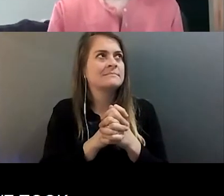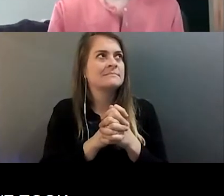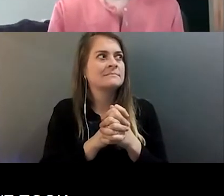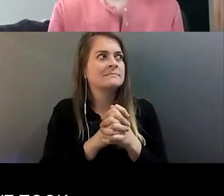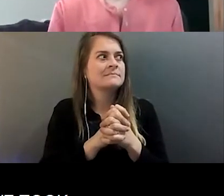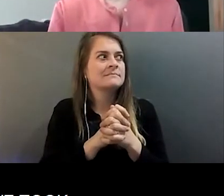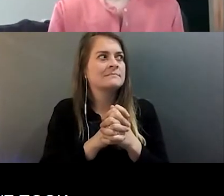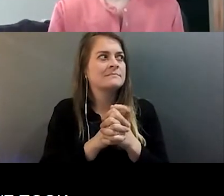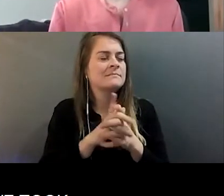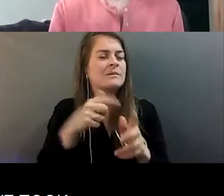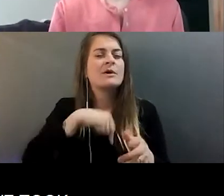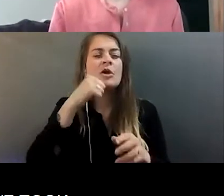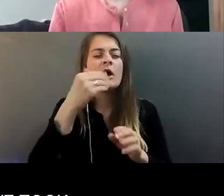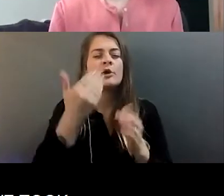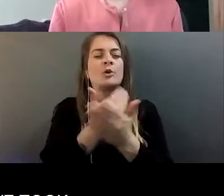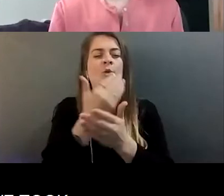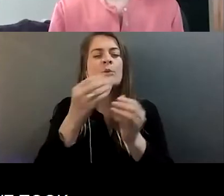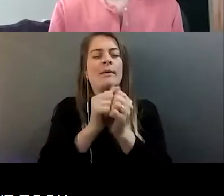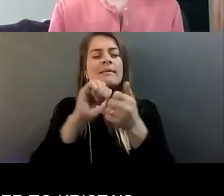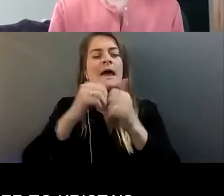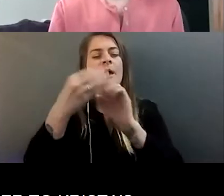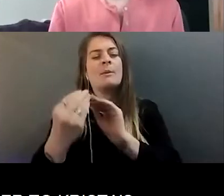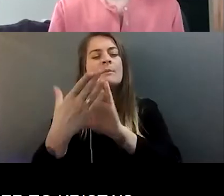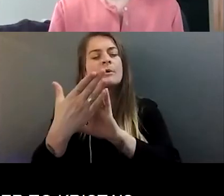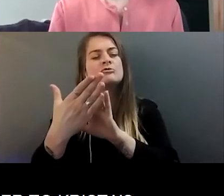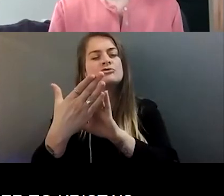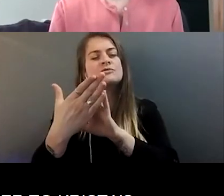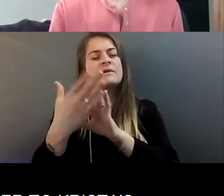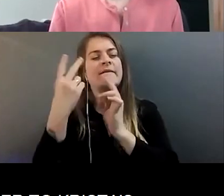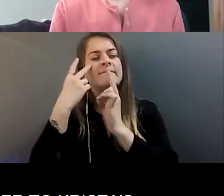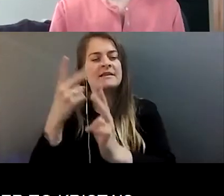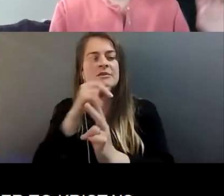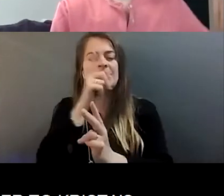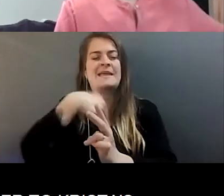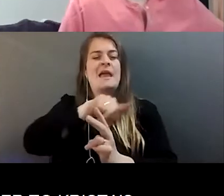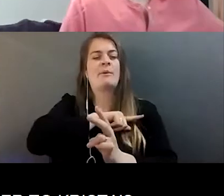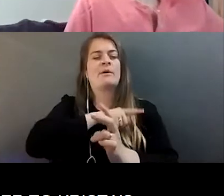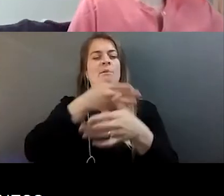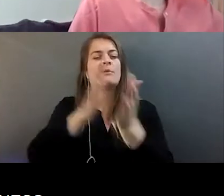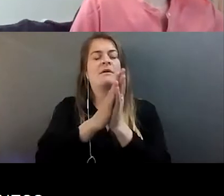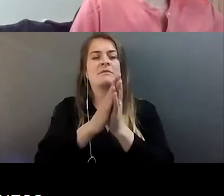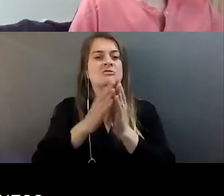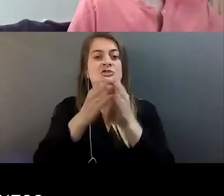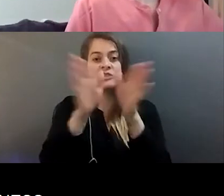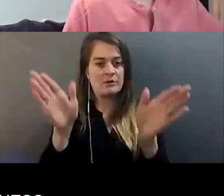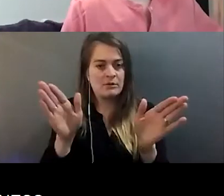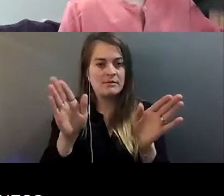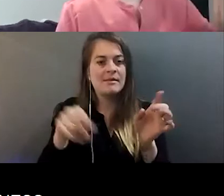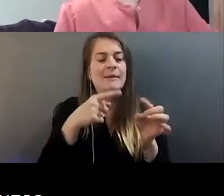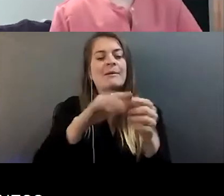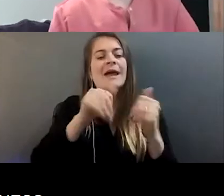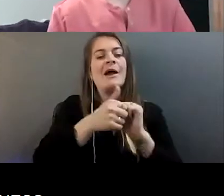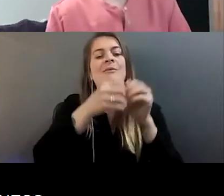visits safely, we took a rather blanket approach. So further to Krista's comments about the uniqueness